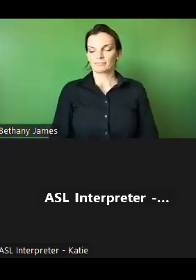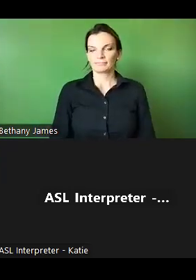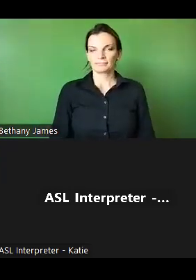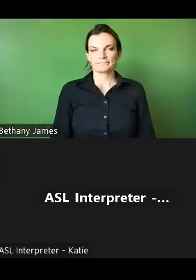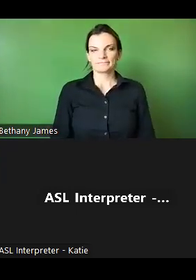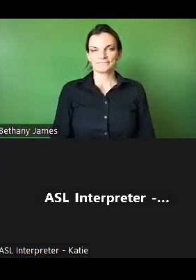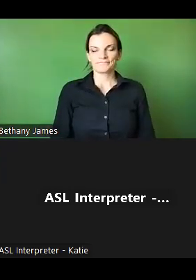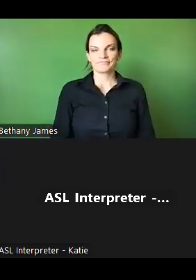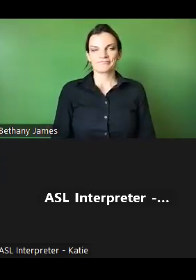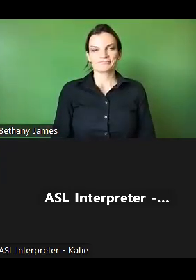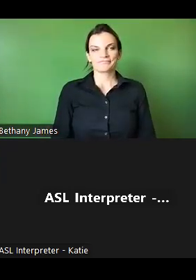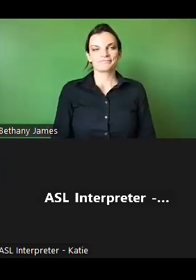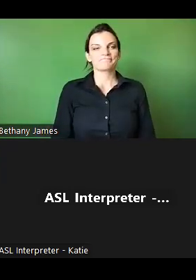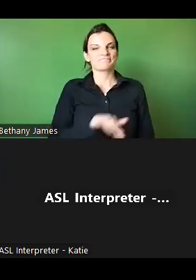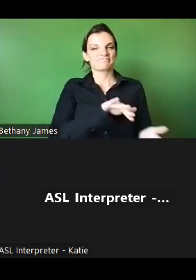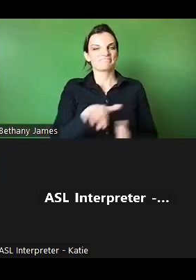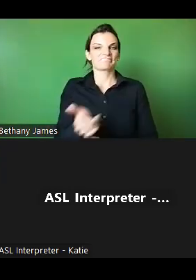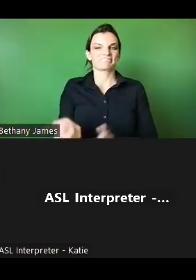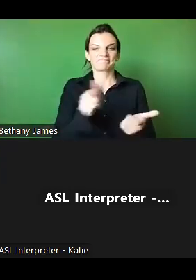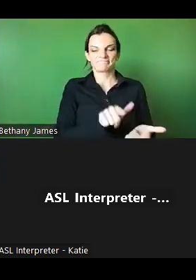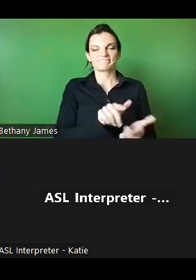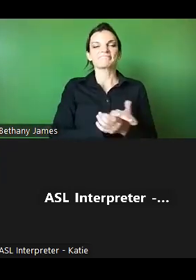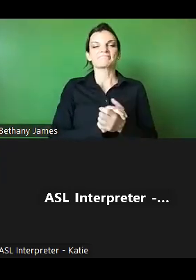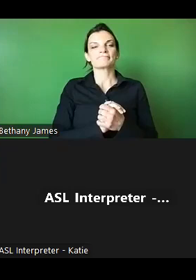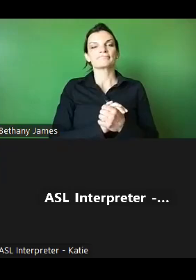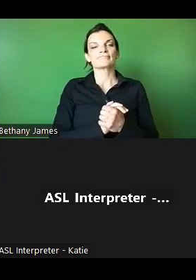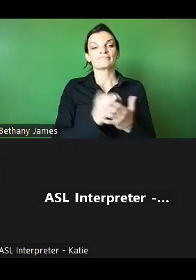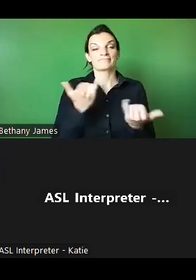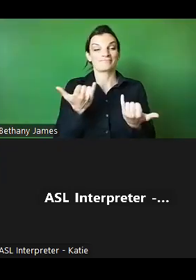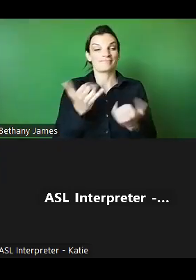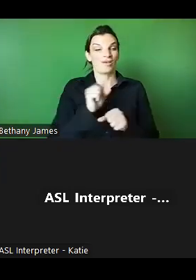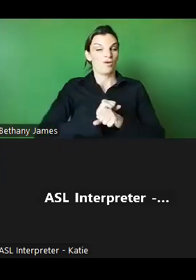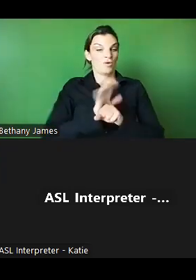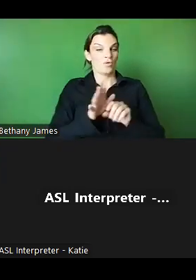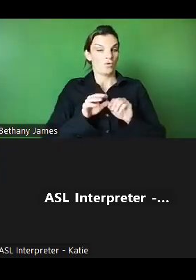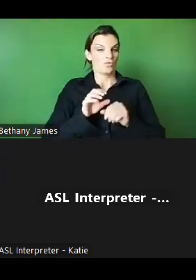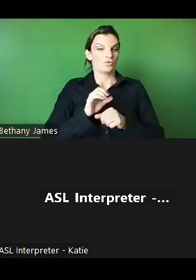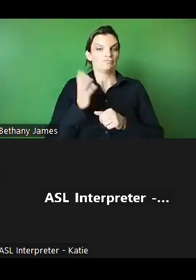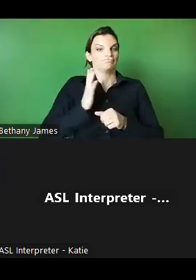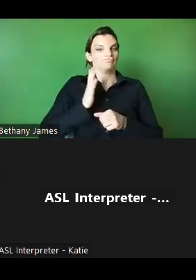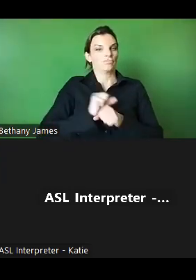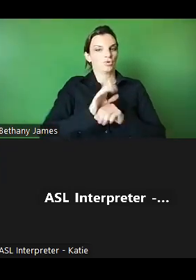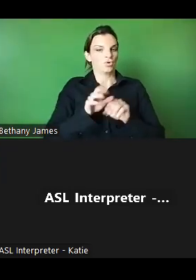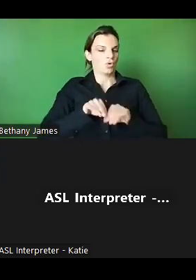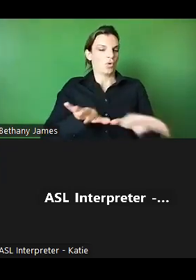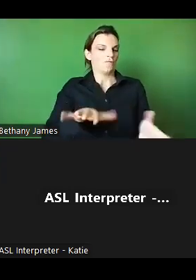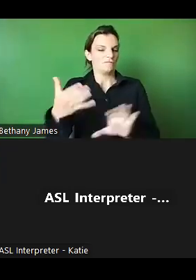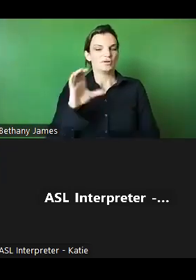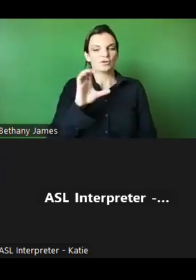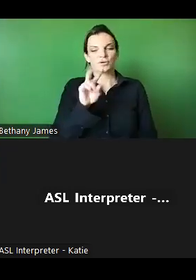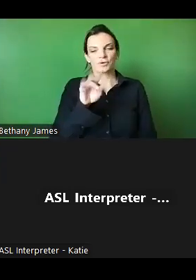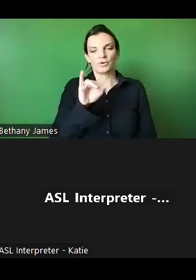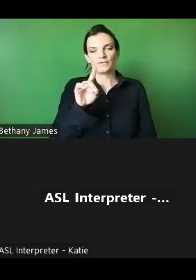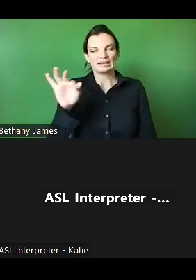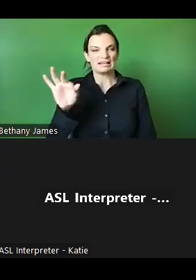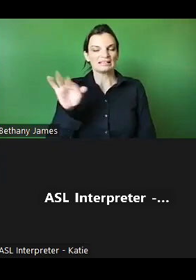So, I think something that COVID-19 has kind of had with the pandemic, there's been a lot of conversations about, mental health